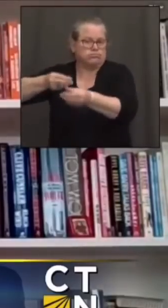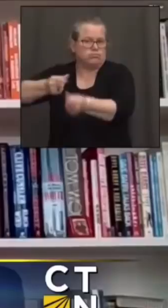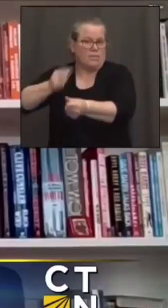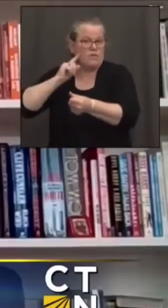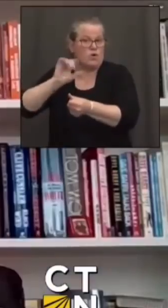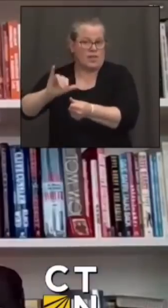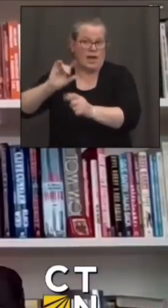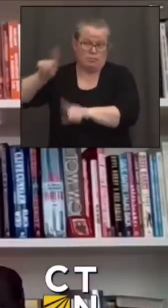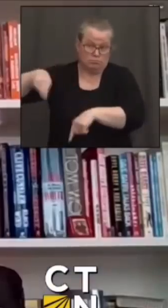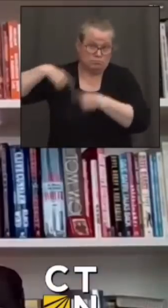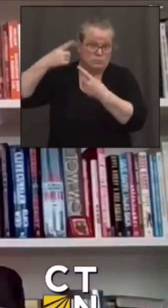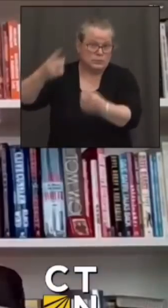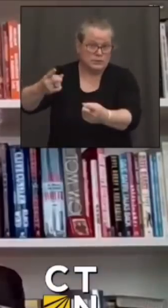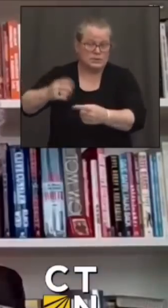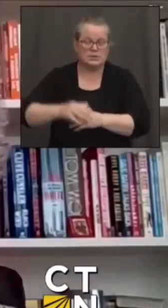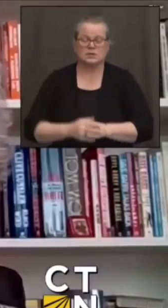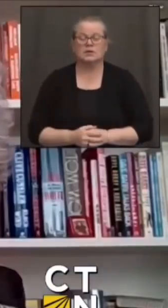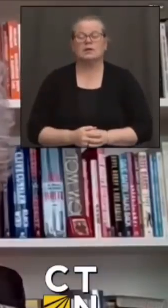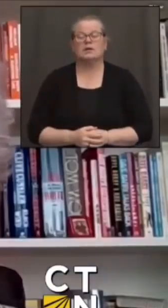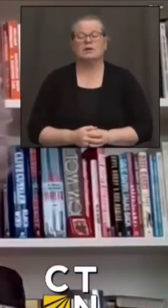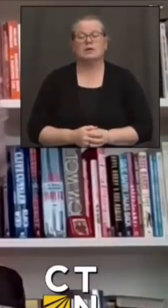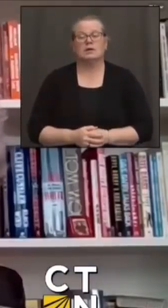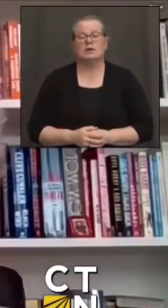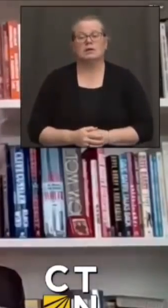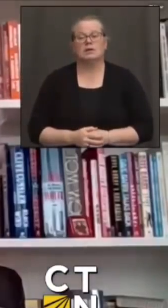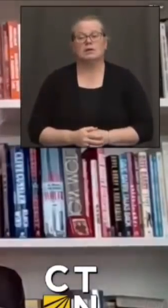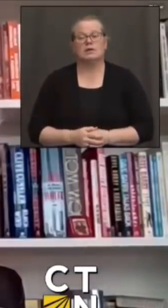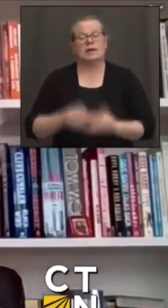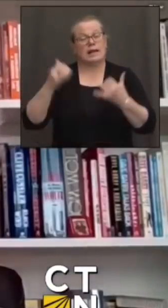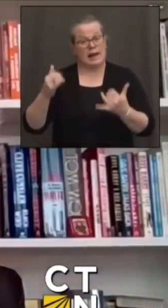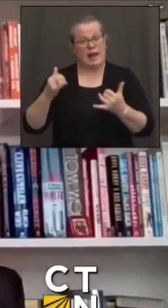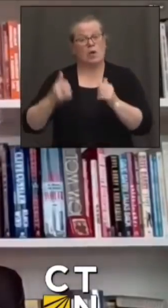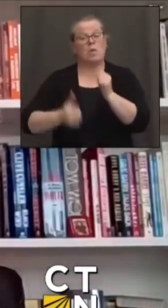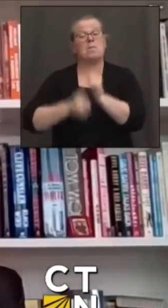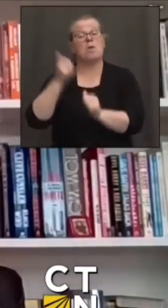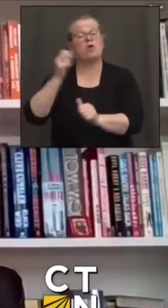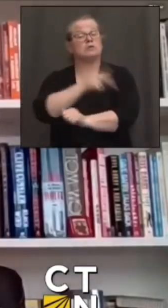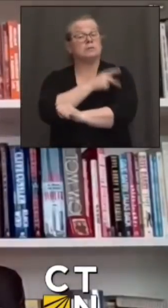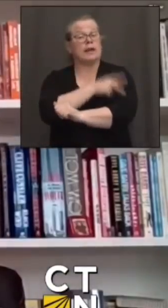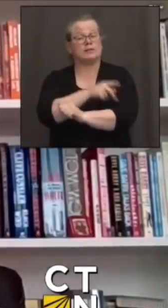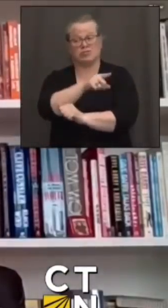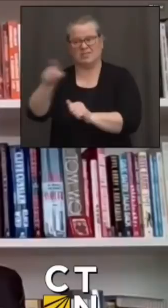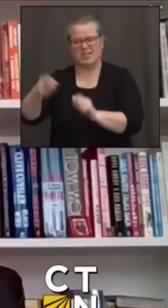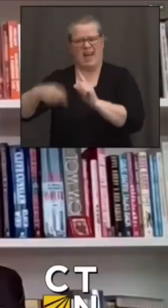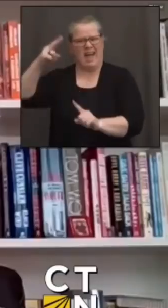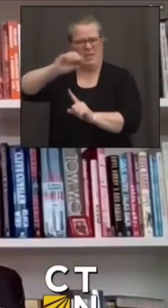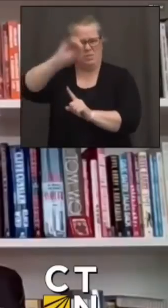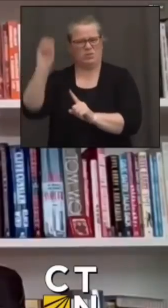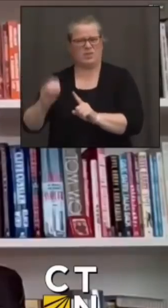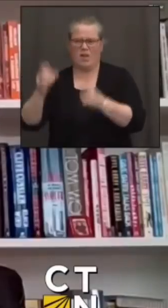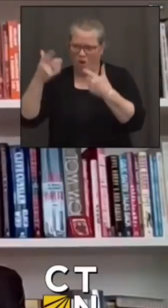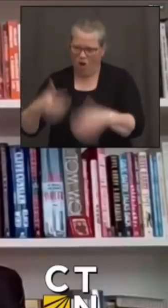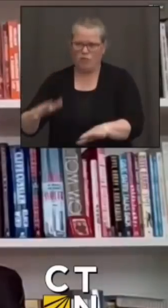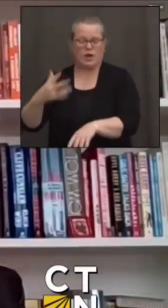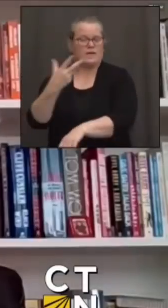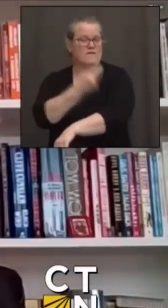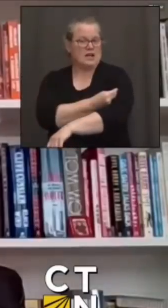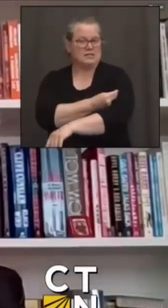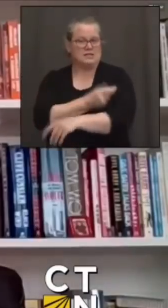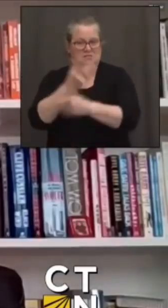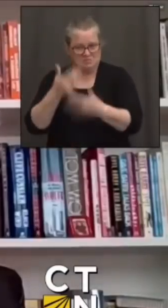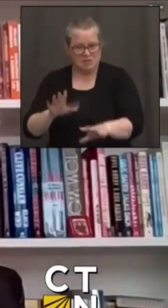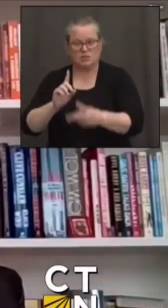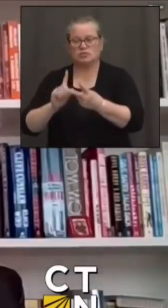time. Now with a very high percentage of our residents vaccinated and a growing percentage of